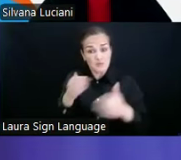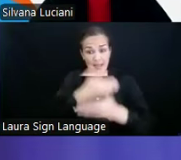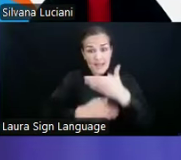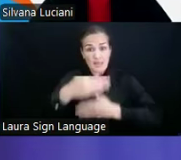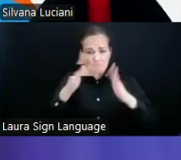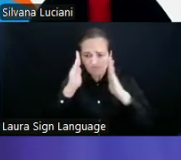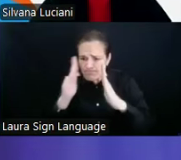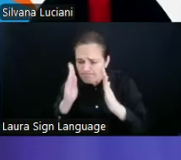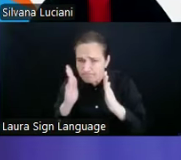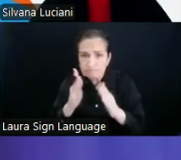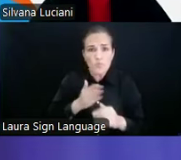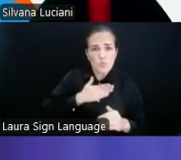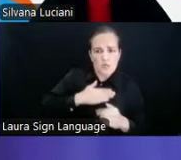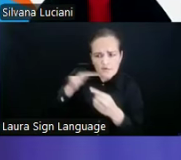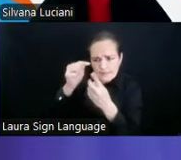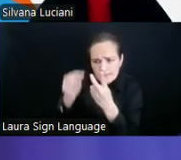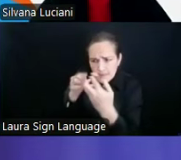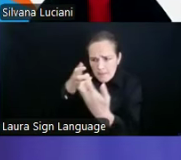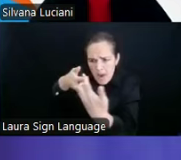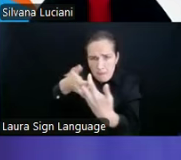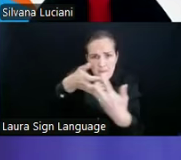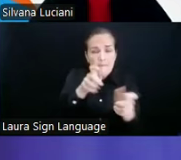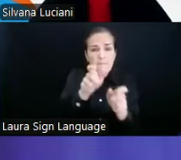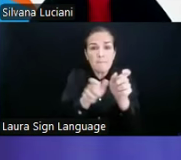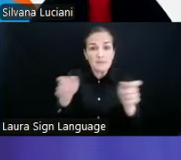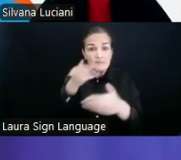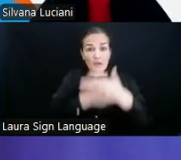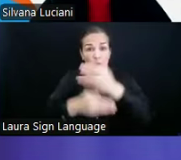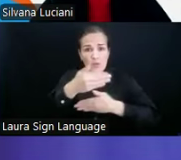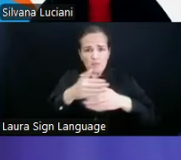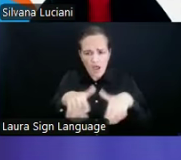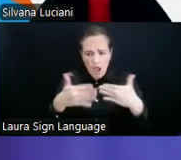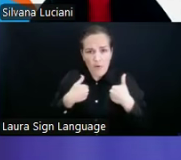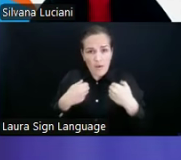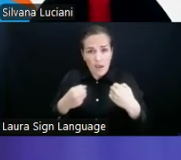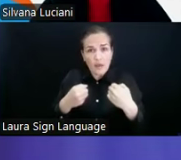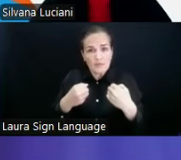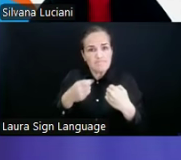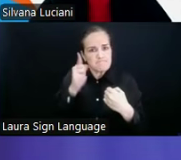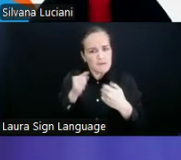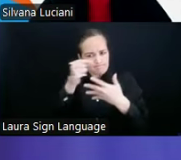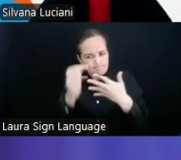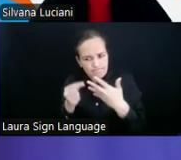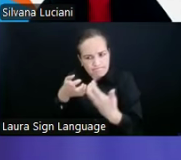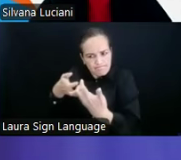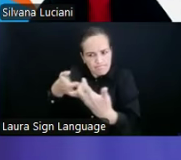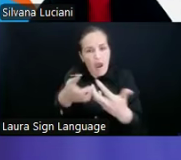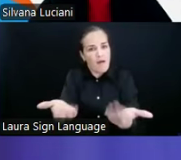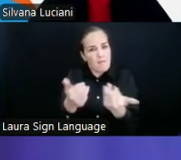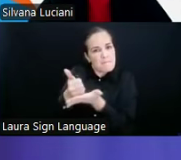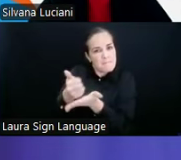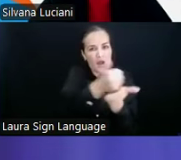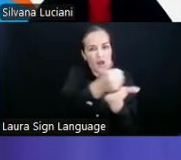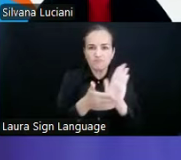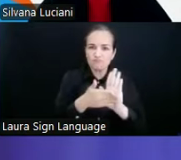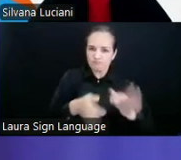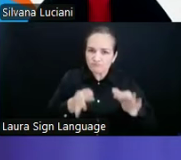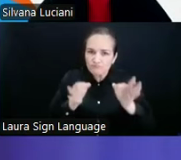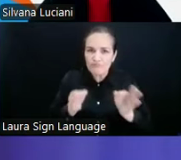generated when we tackle with the needs of the health of people with disabilities, and we guarantee